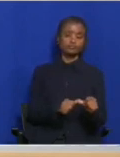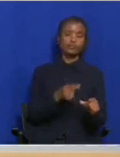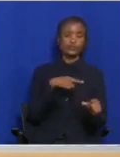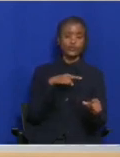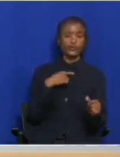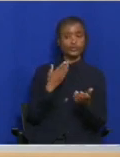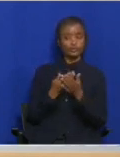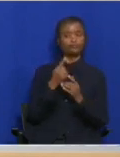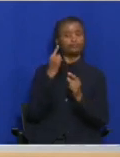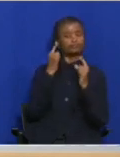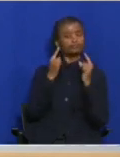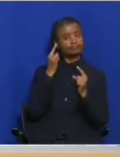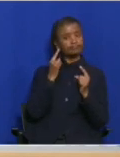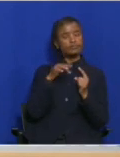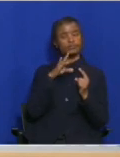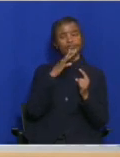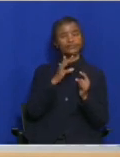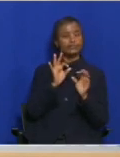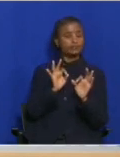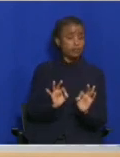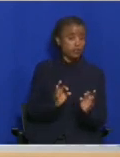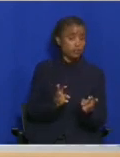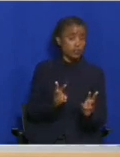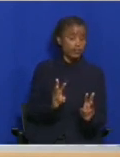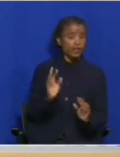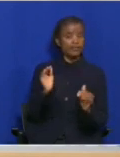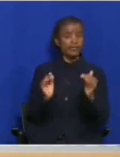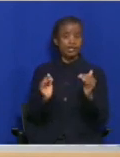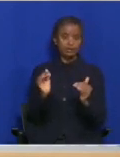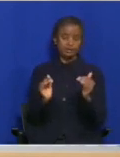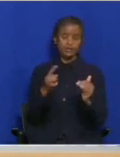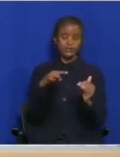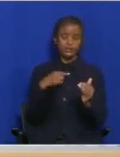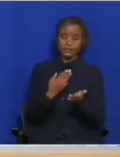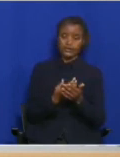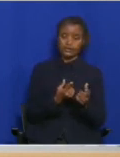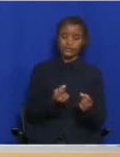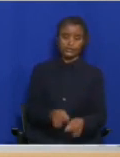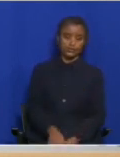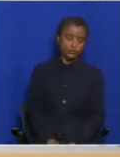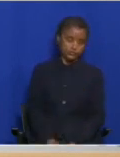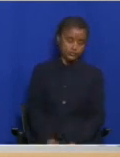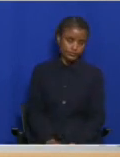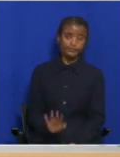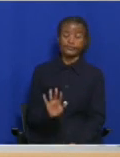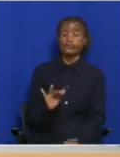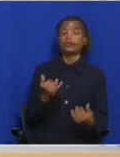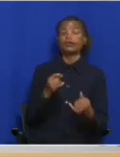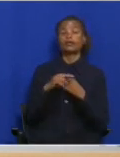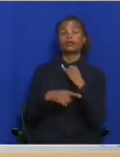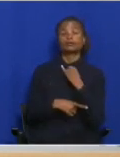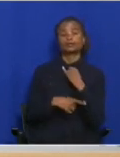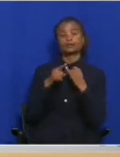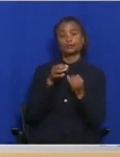and reasonableness and balance, then that's an available mechanism. May I just make my last main submission? But before I do that, Chair, I don't